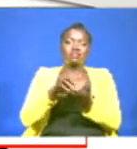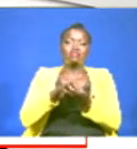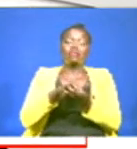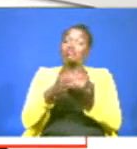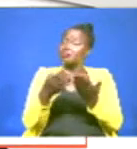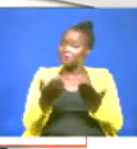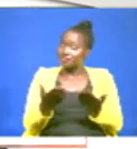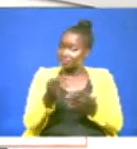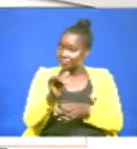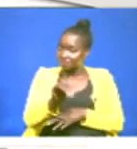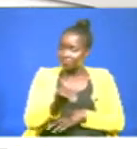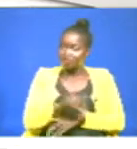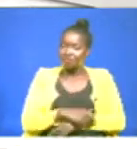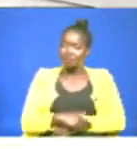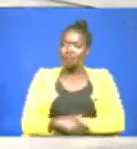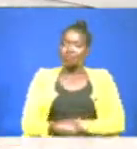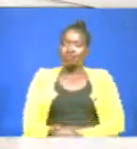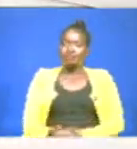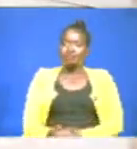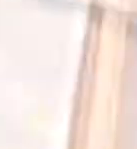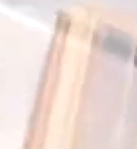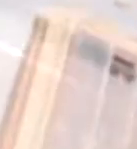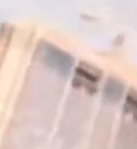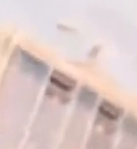stay with us.